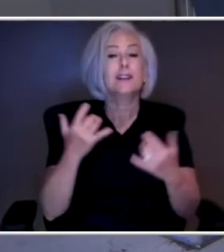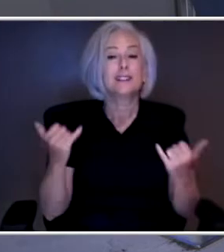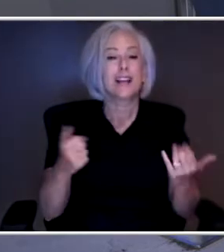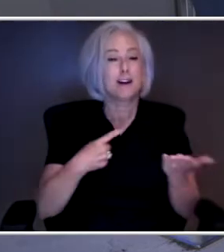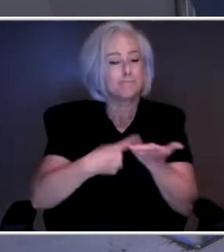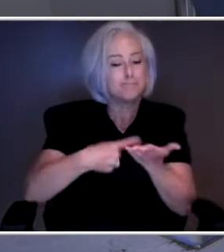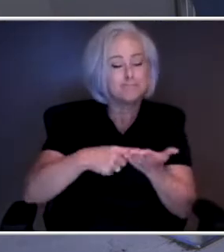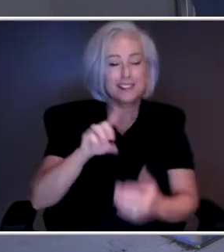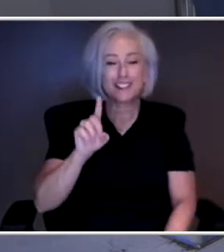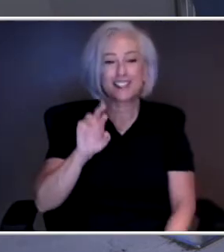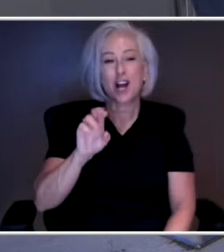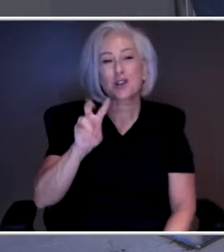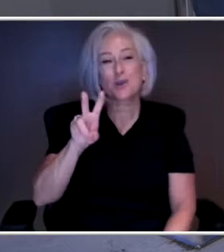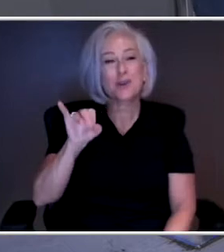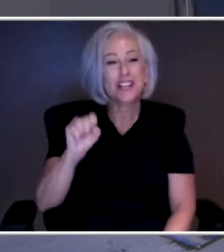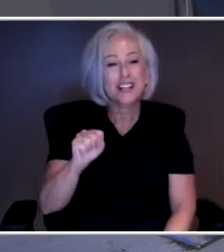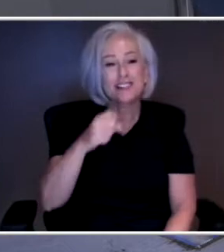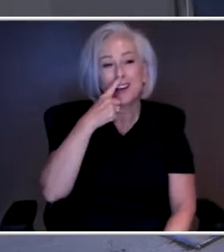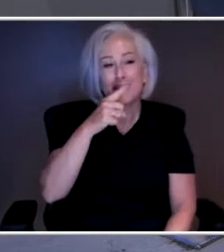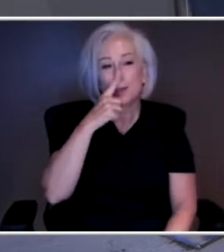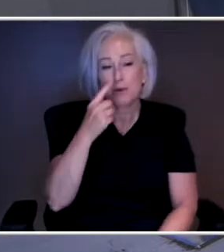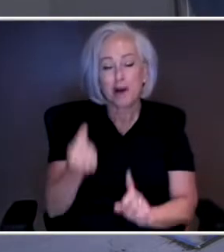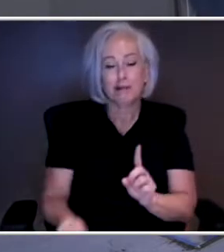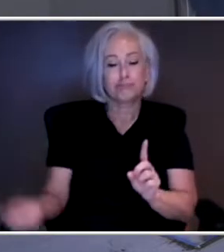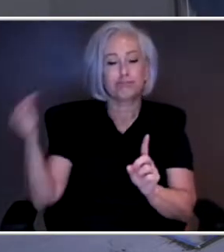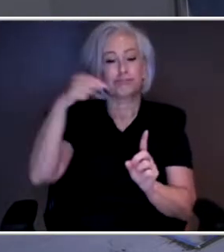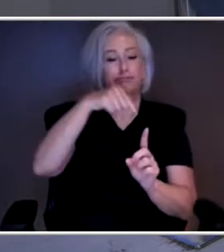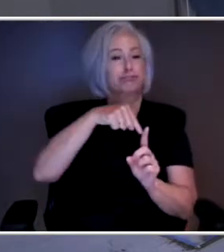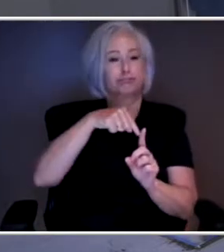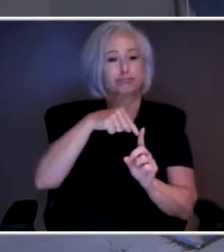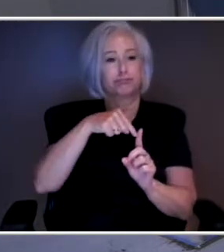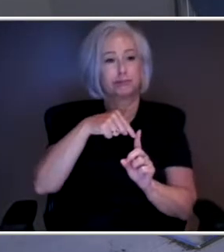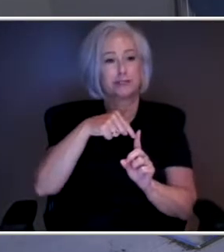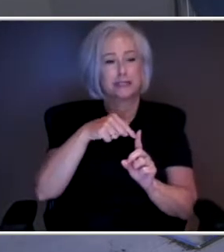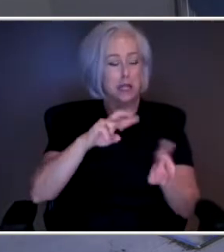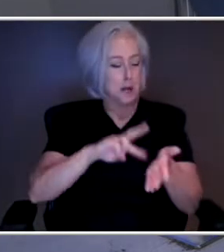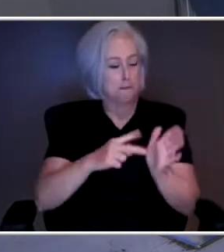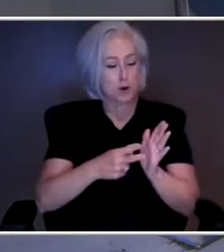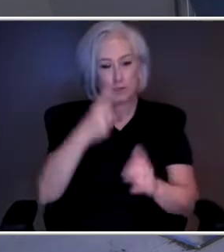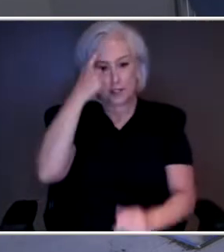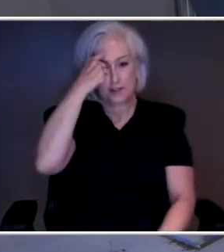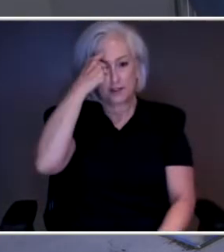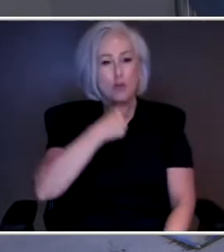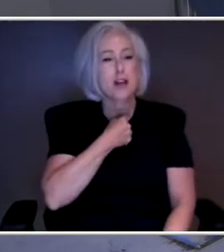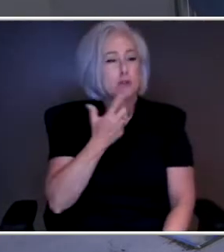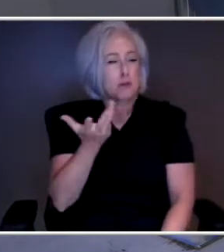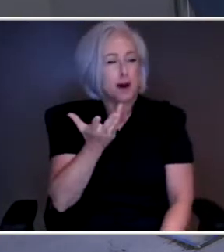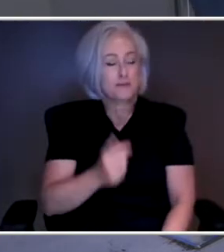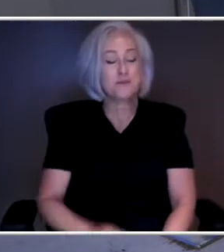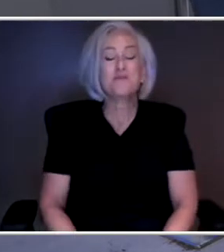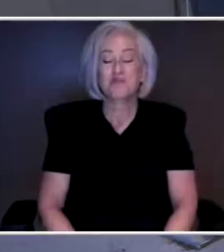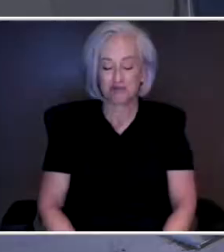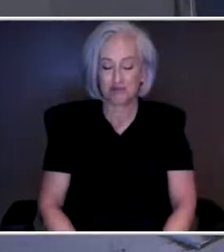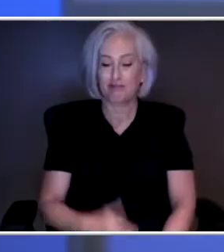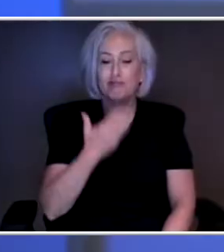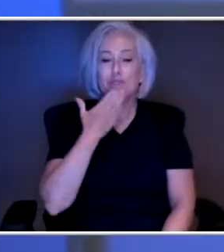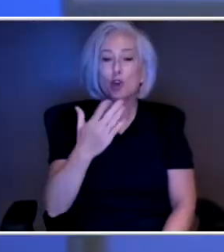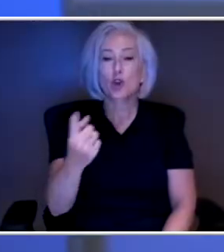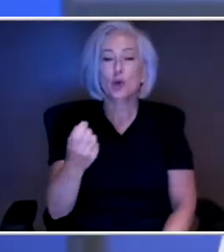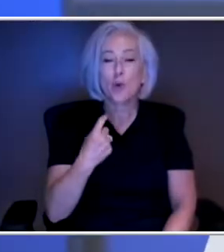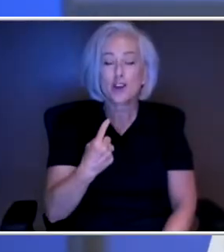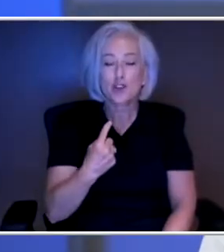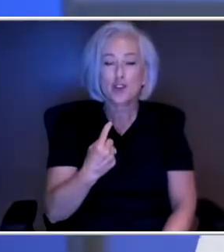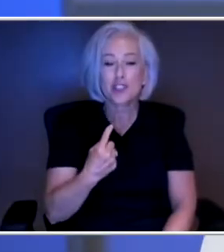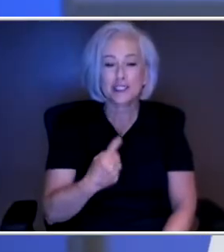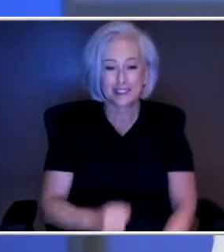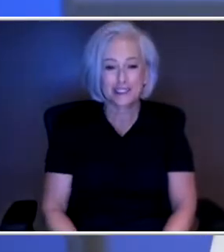him take us kind of back to the basics. What is the purpose and the function of the thyroid? Sure, that's a really good question, and it's particularly